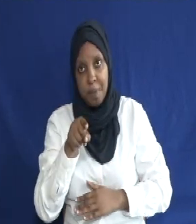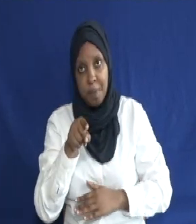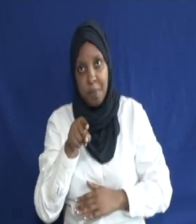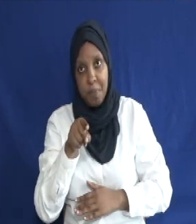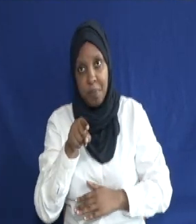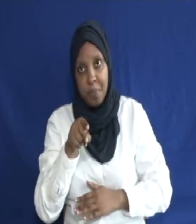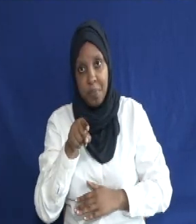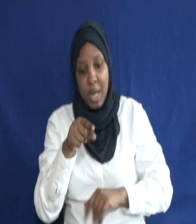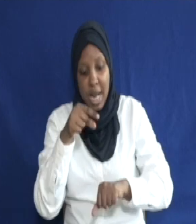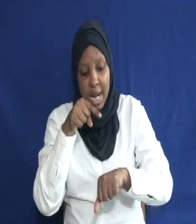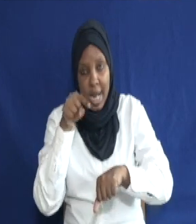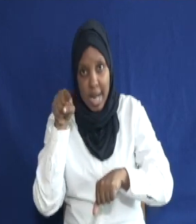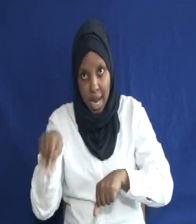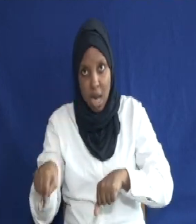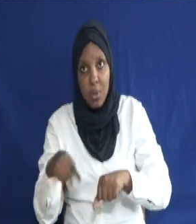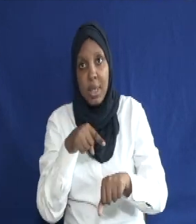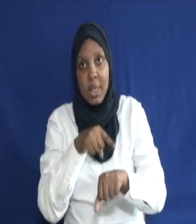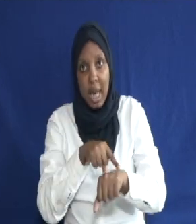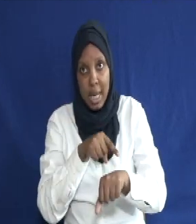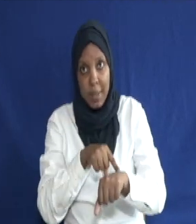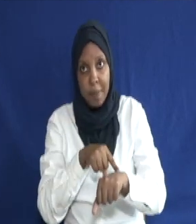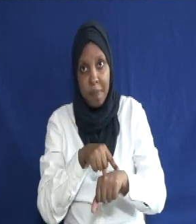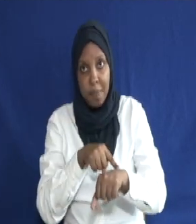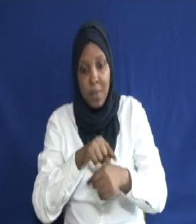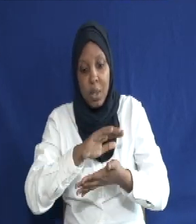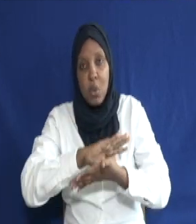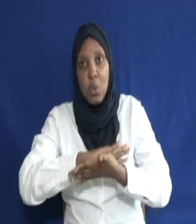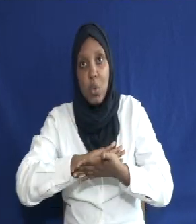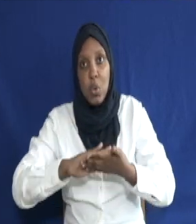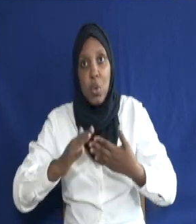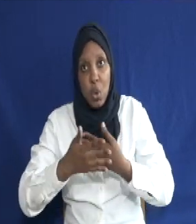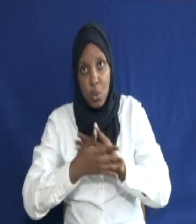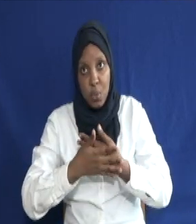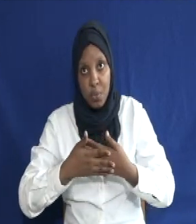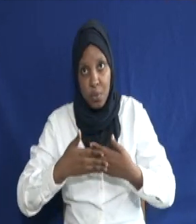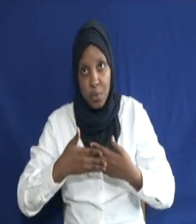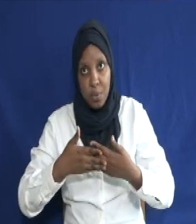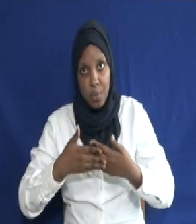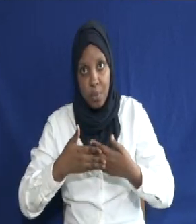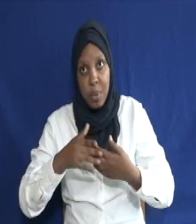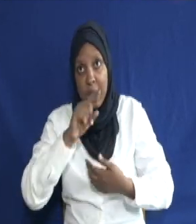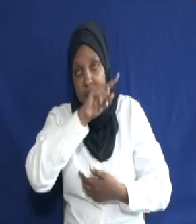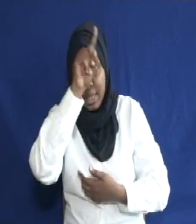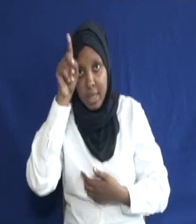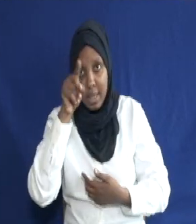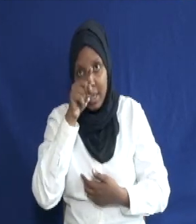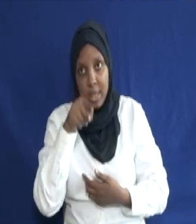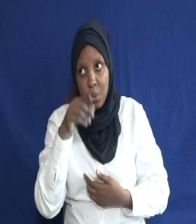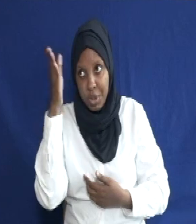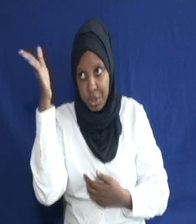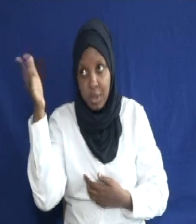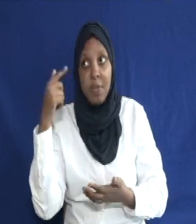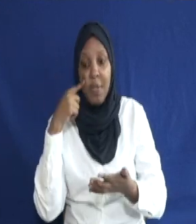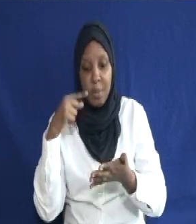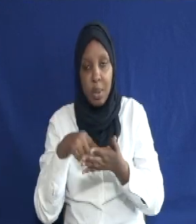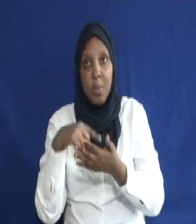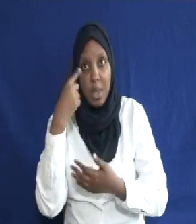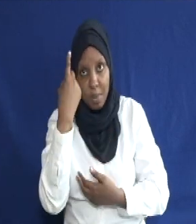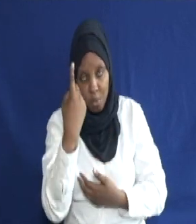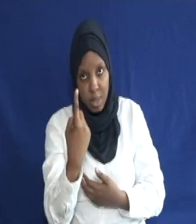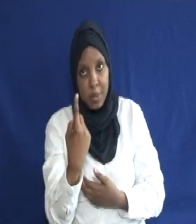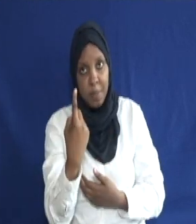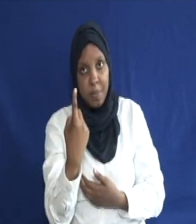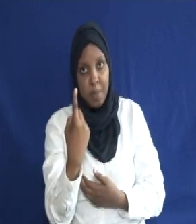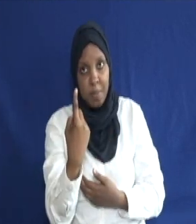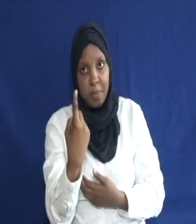practice how to solve exponential equation. For example, number 1. If